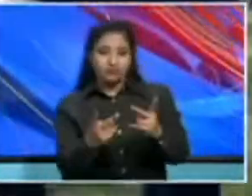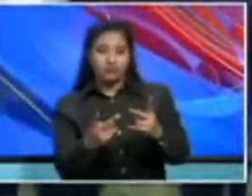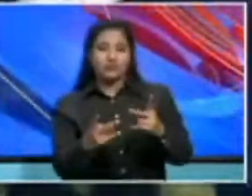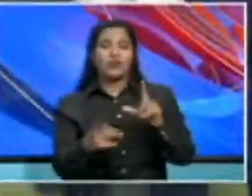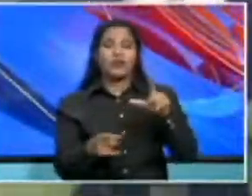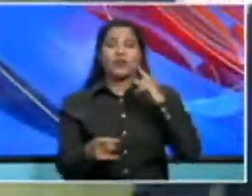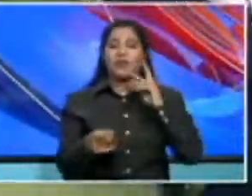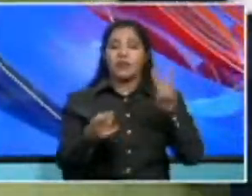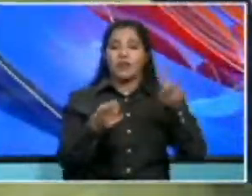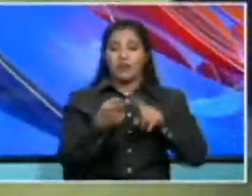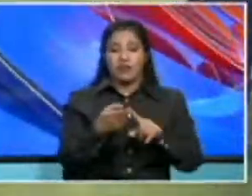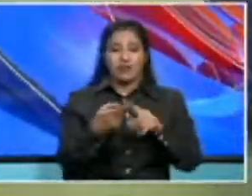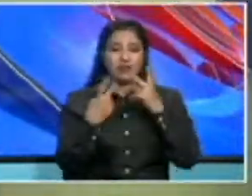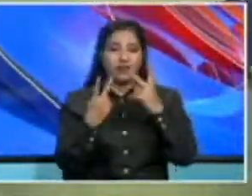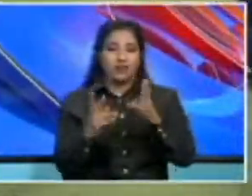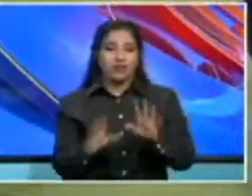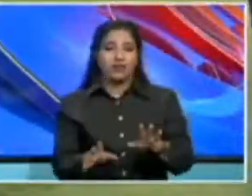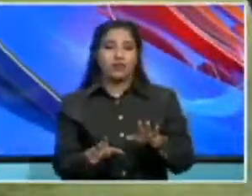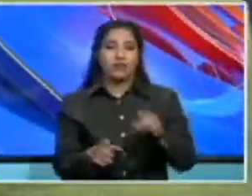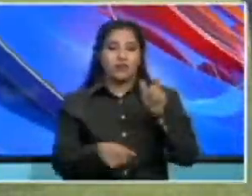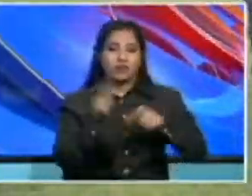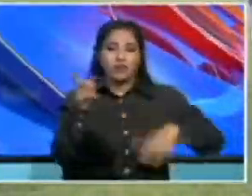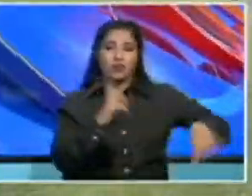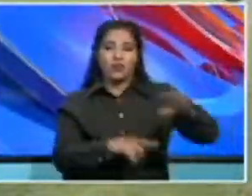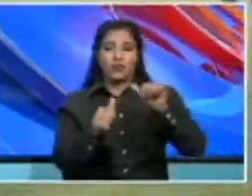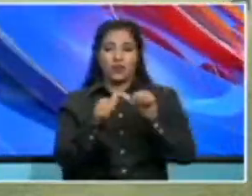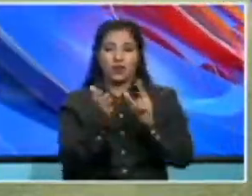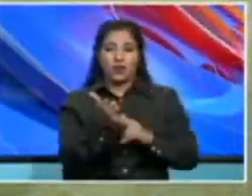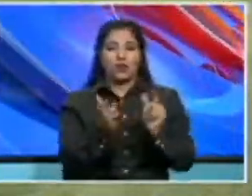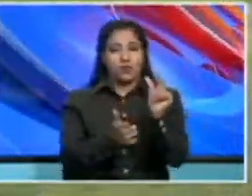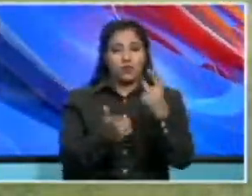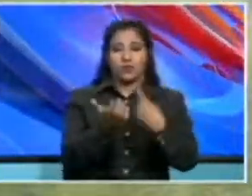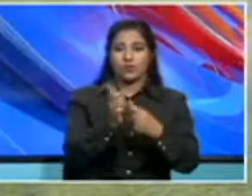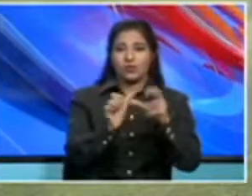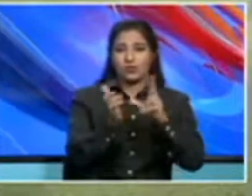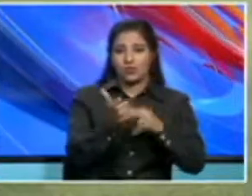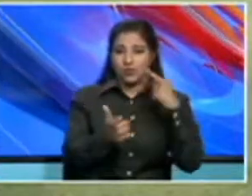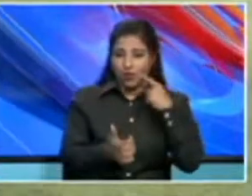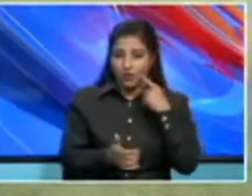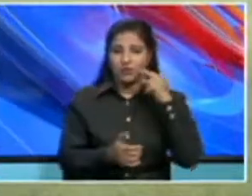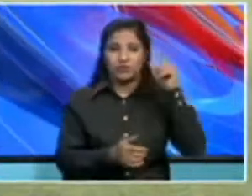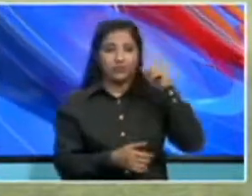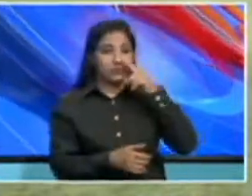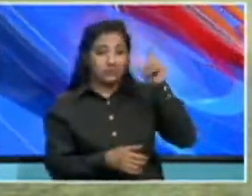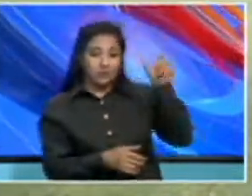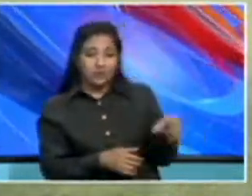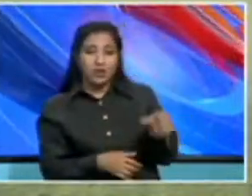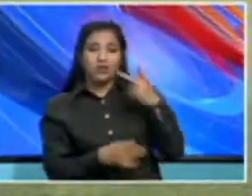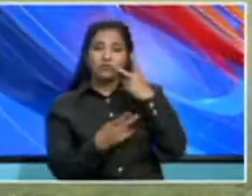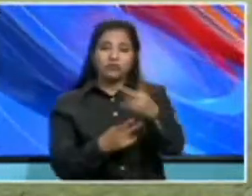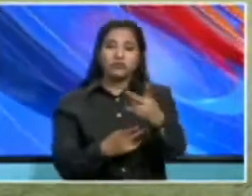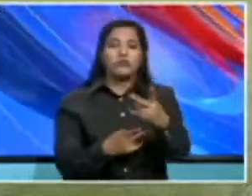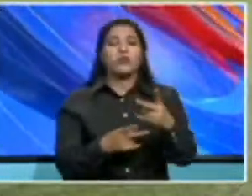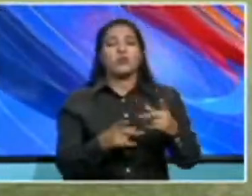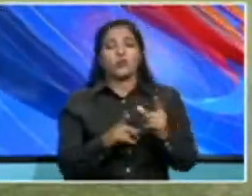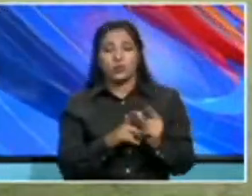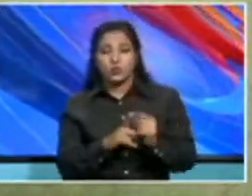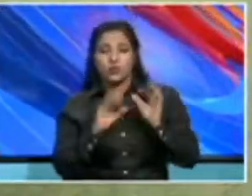Avinash Sable, Murali Sri Shankar, Anurani and Srihari Natraj are expected to turn up with the respective states and